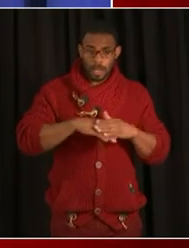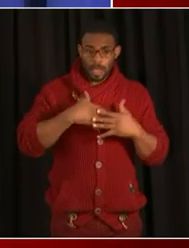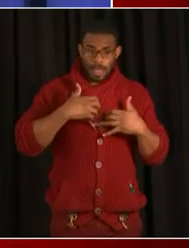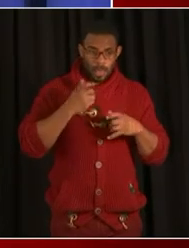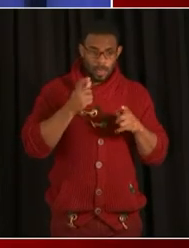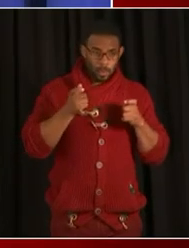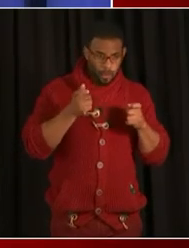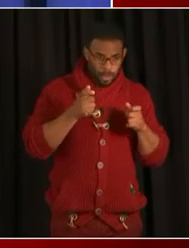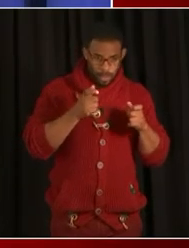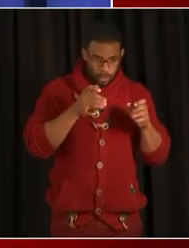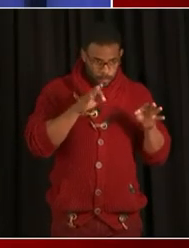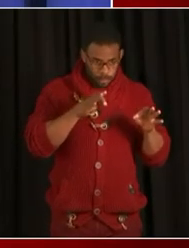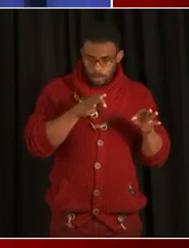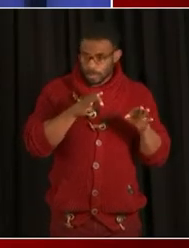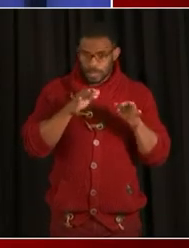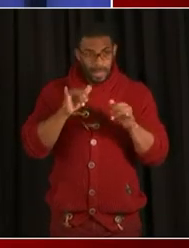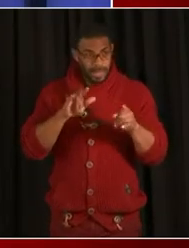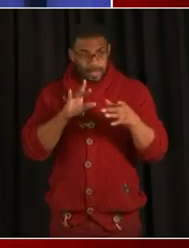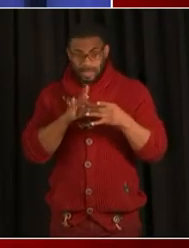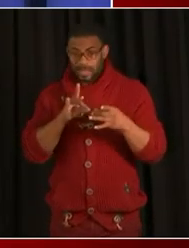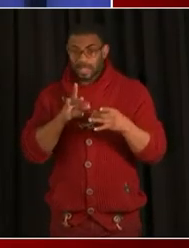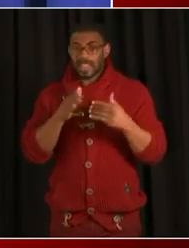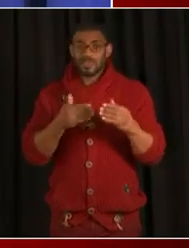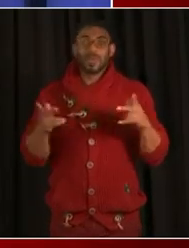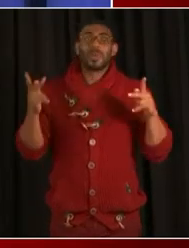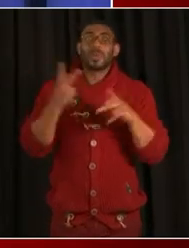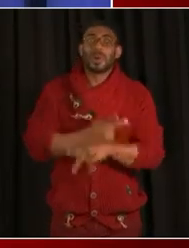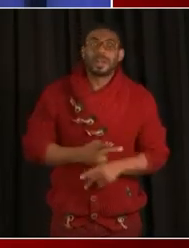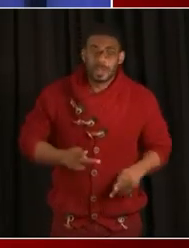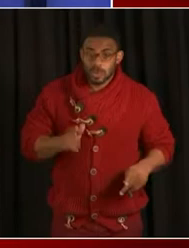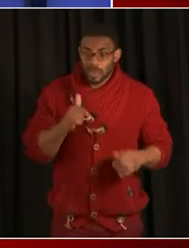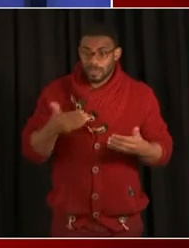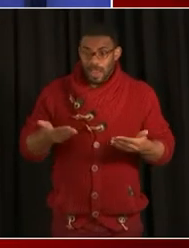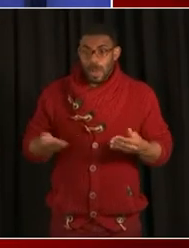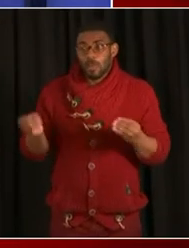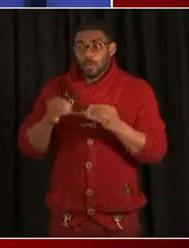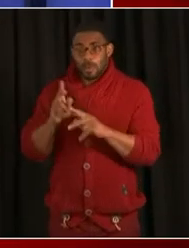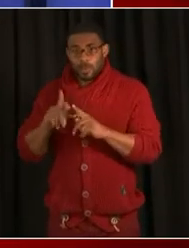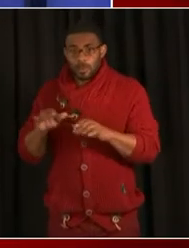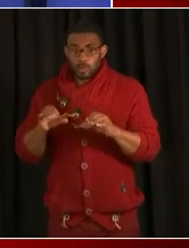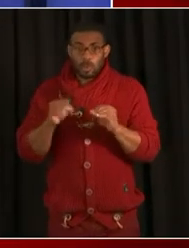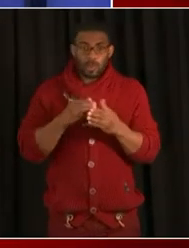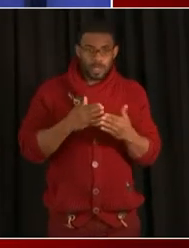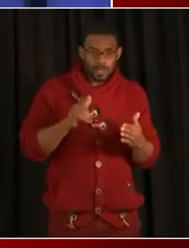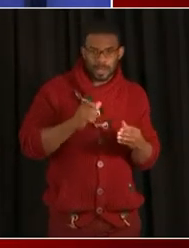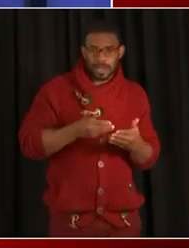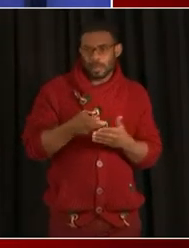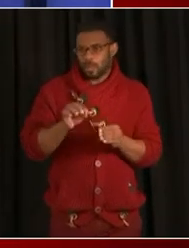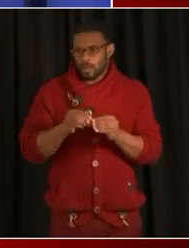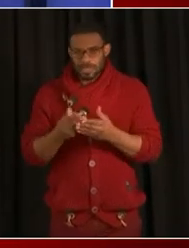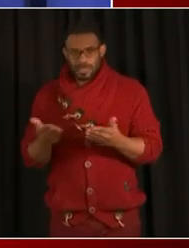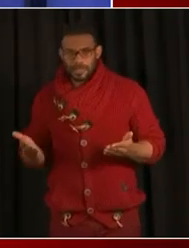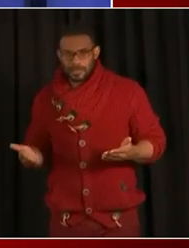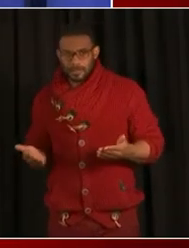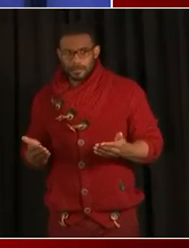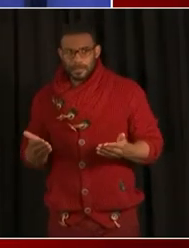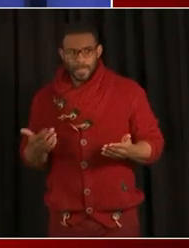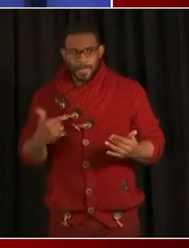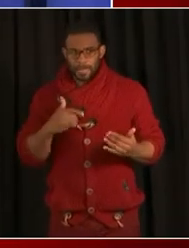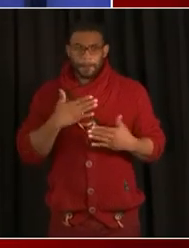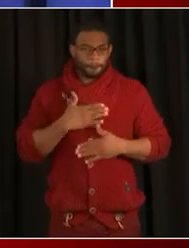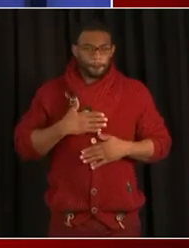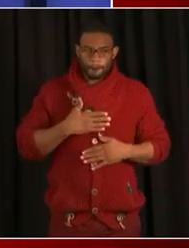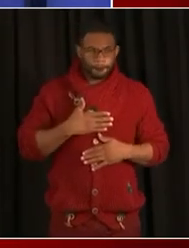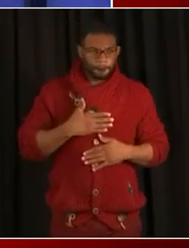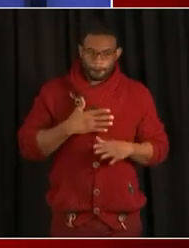your health regulations are up to par. And now, like she said, they're even worse. You got to hire more people to do more things. You got to buy more stuff.